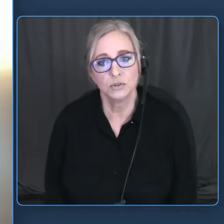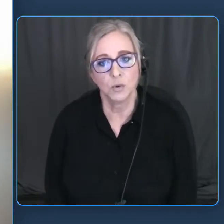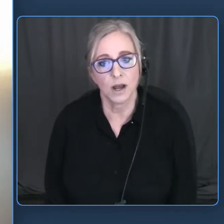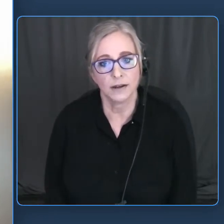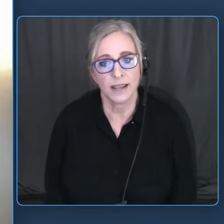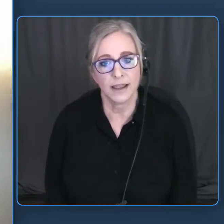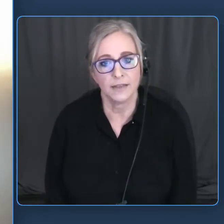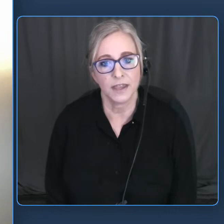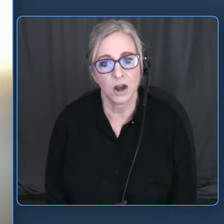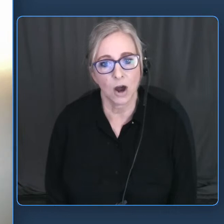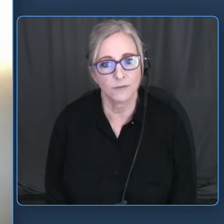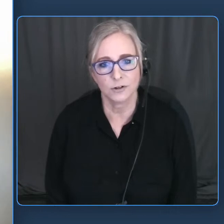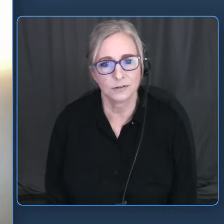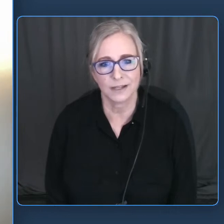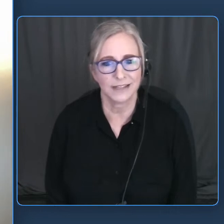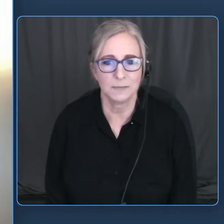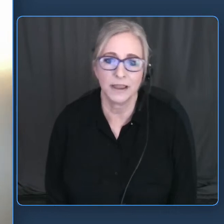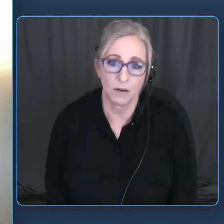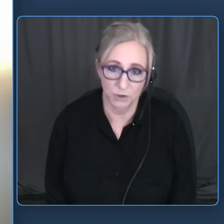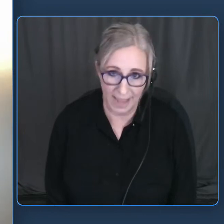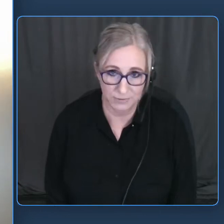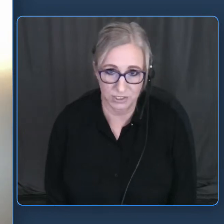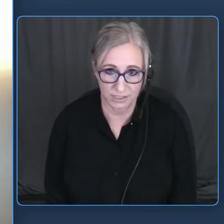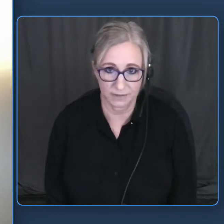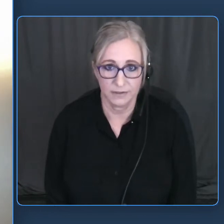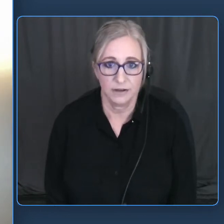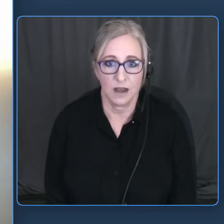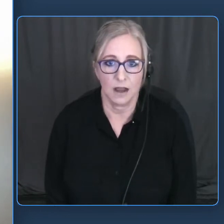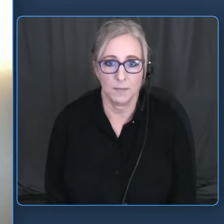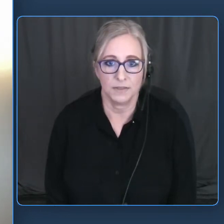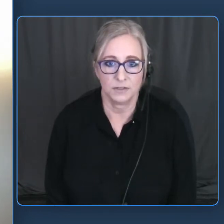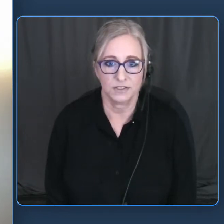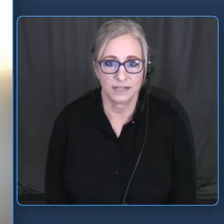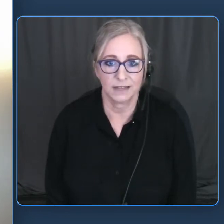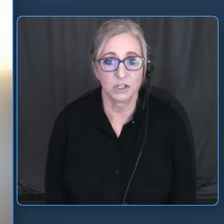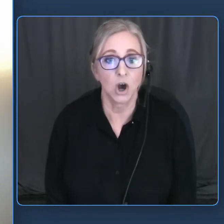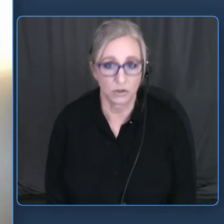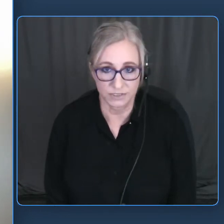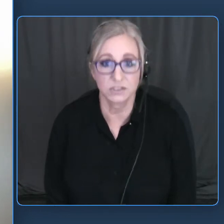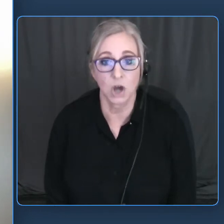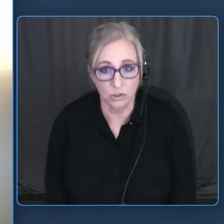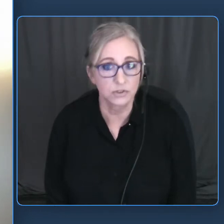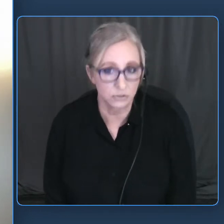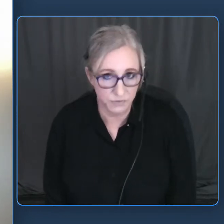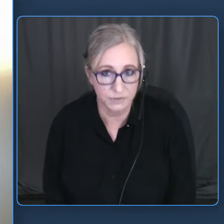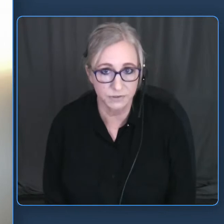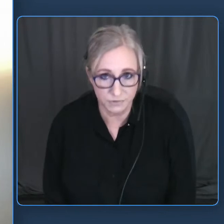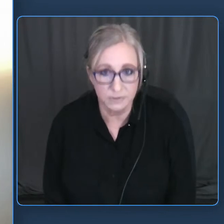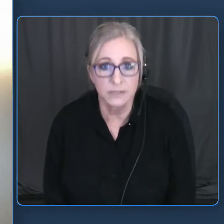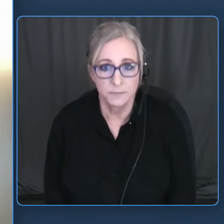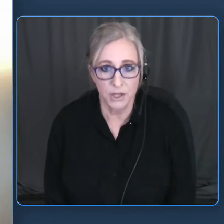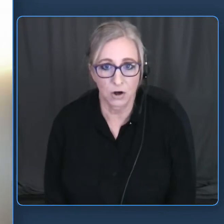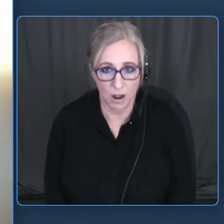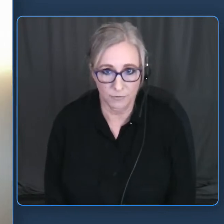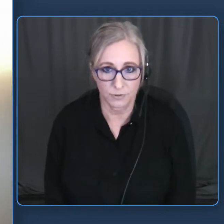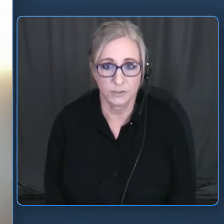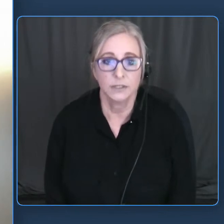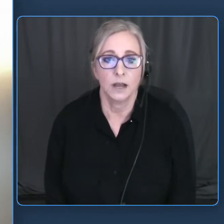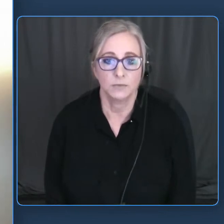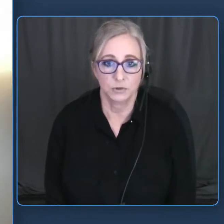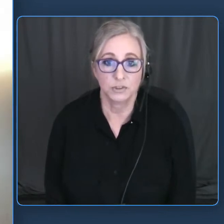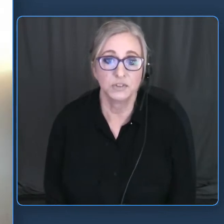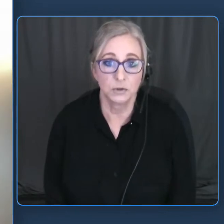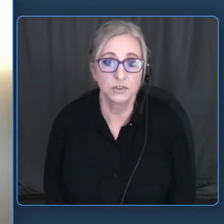go to one and they may offer captioning, and they'll say like it's CART services that are